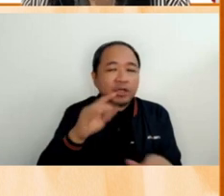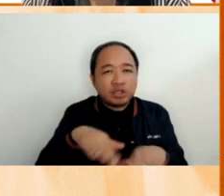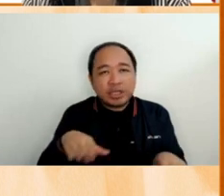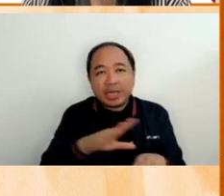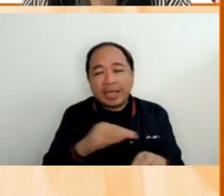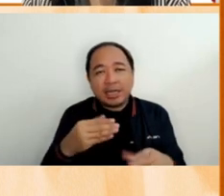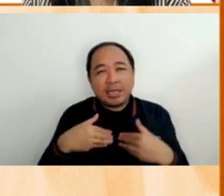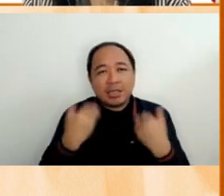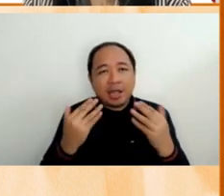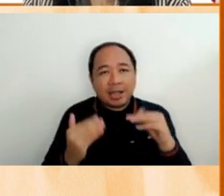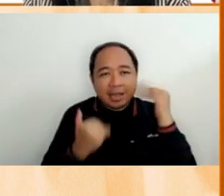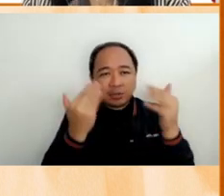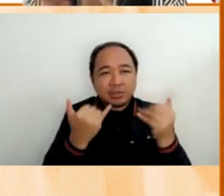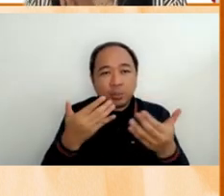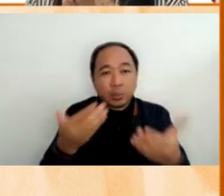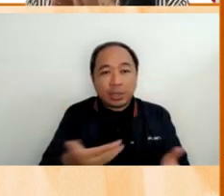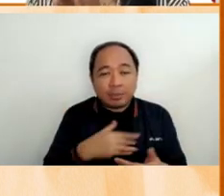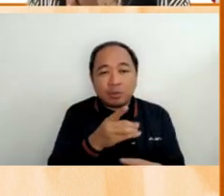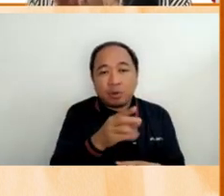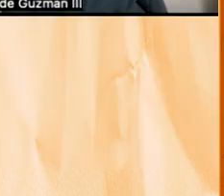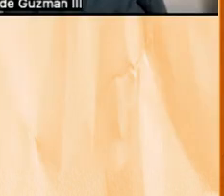Dr. Moses de Guzman III.